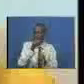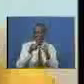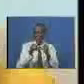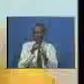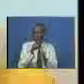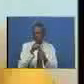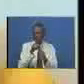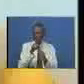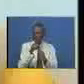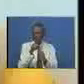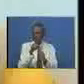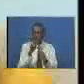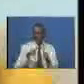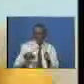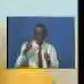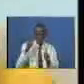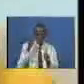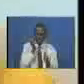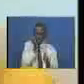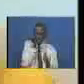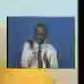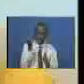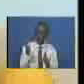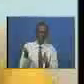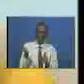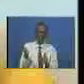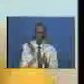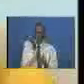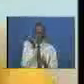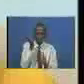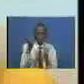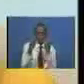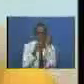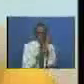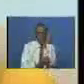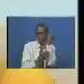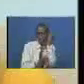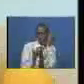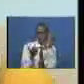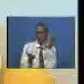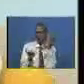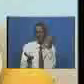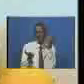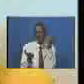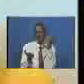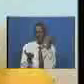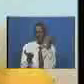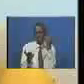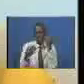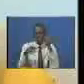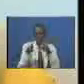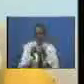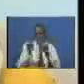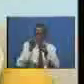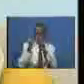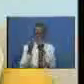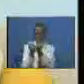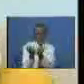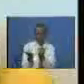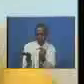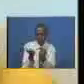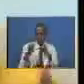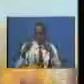I think more about ignorance more about poverty more about the society not accepting